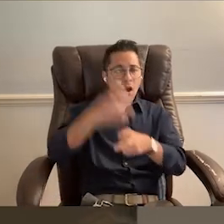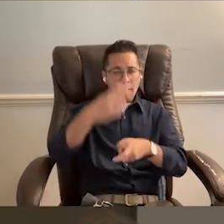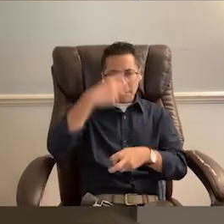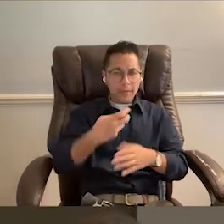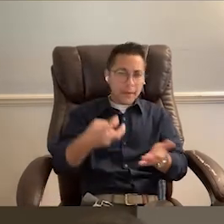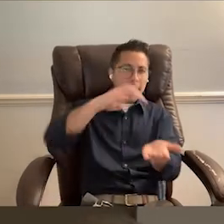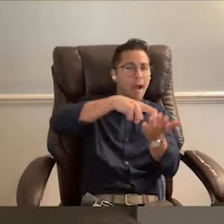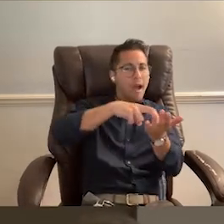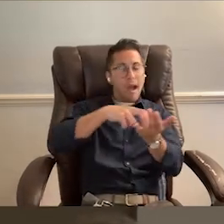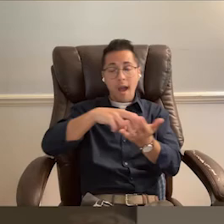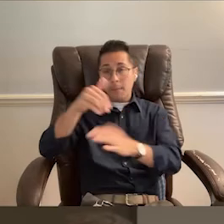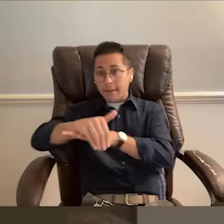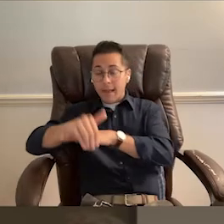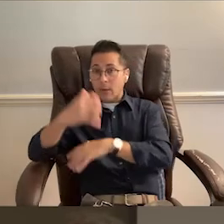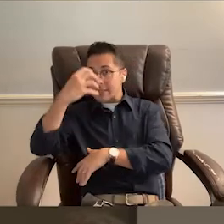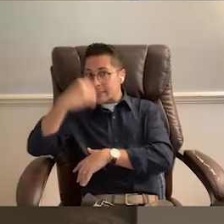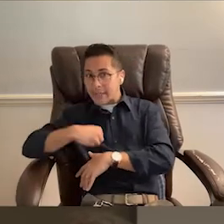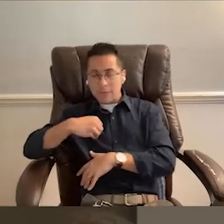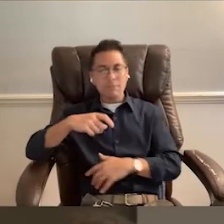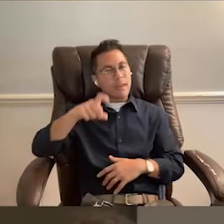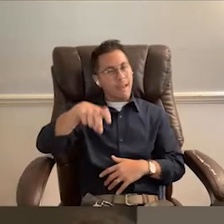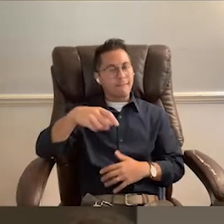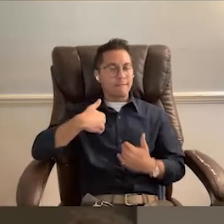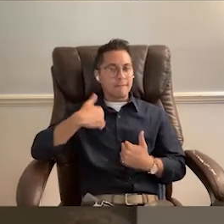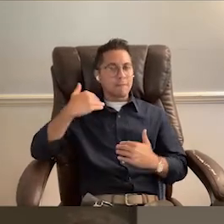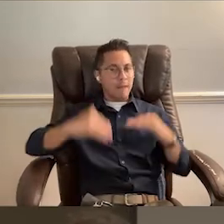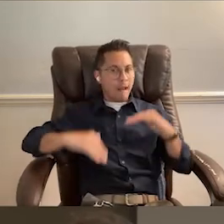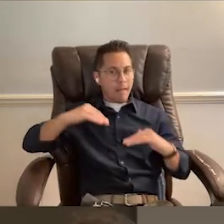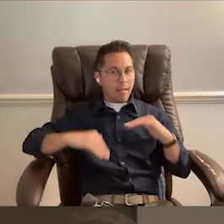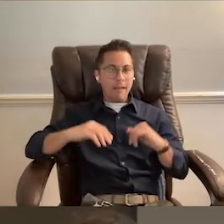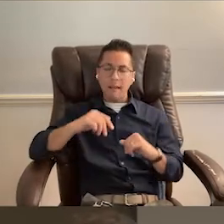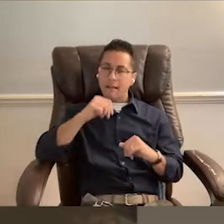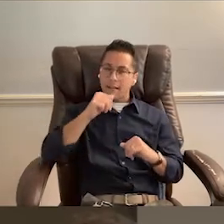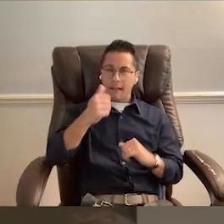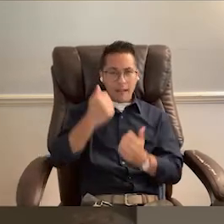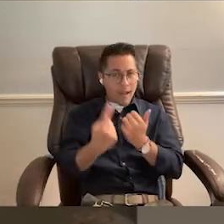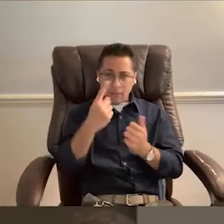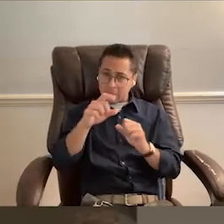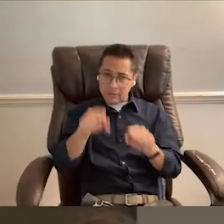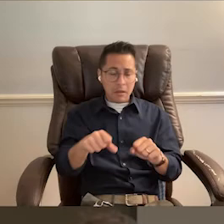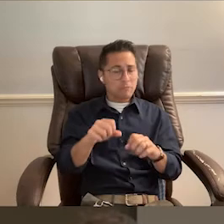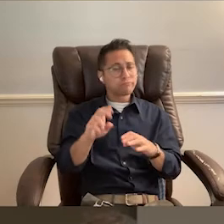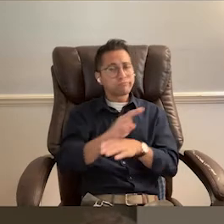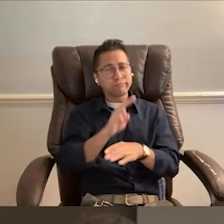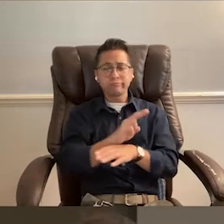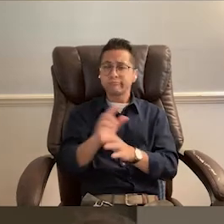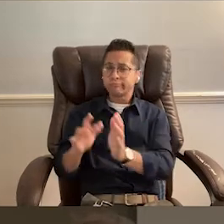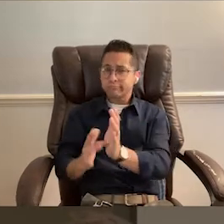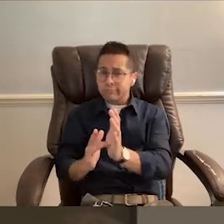Sometimes it's hard for me to get up in the morning and go to sleep at night, but you kind of have to have a balance somewhere, and not everybody